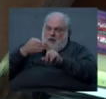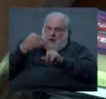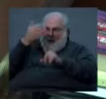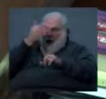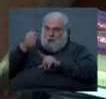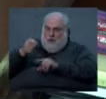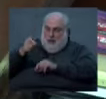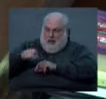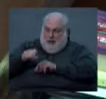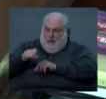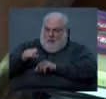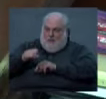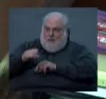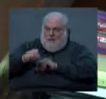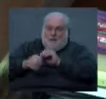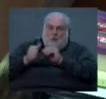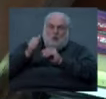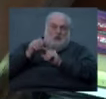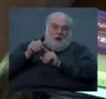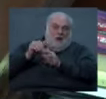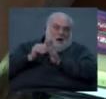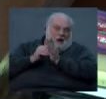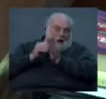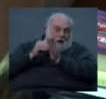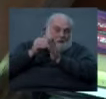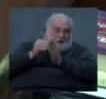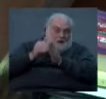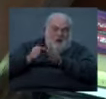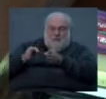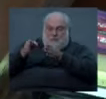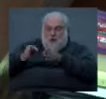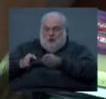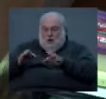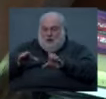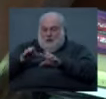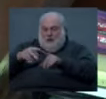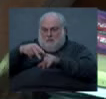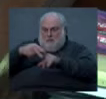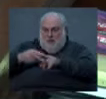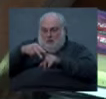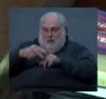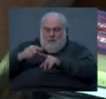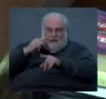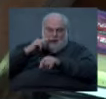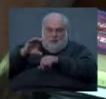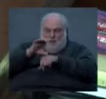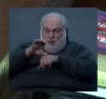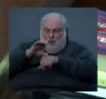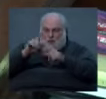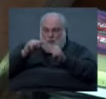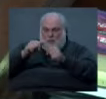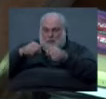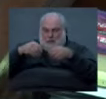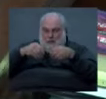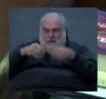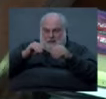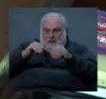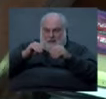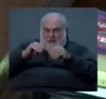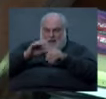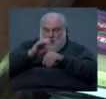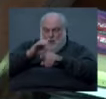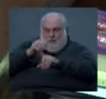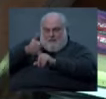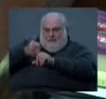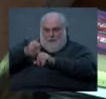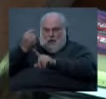Particularly, the most common one is somebody to do maintenance contracts or computers, because once we sell the computer, they're the only ones who can fix